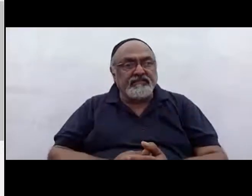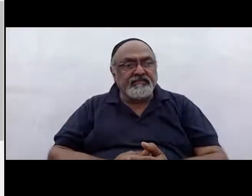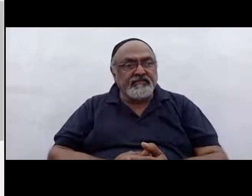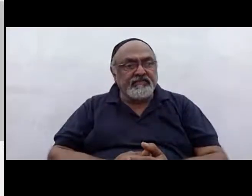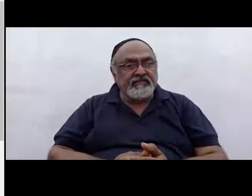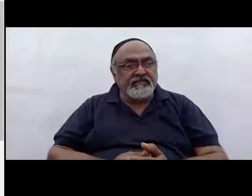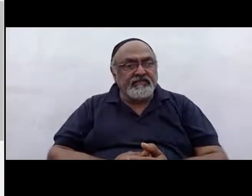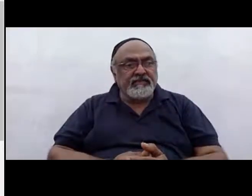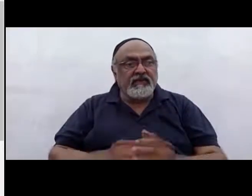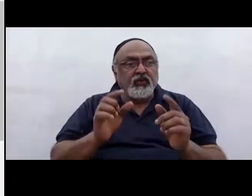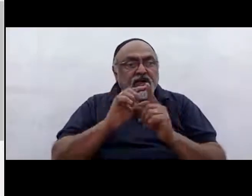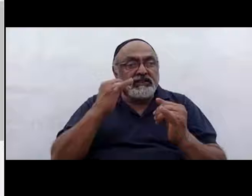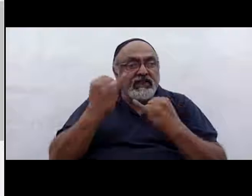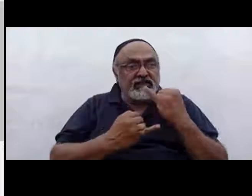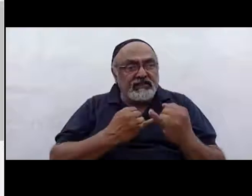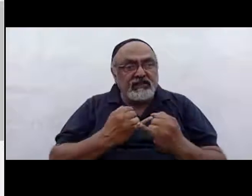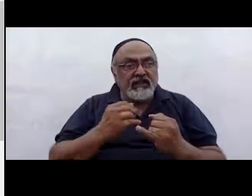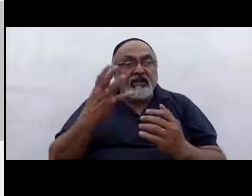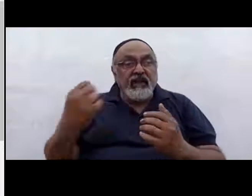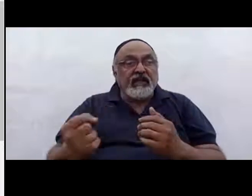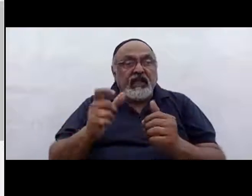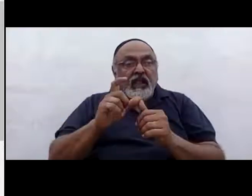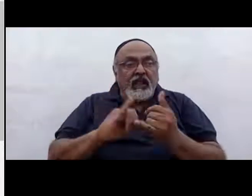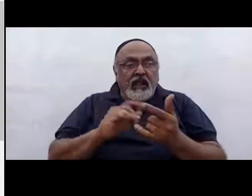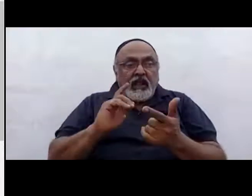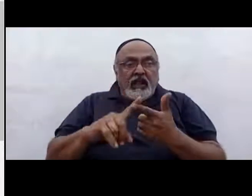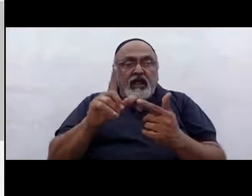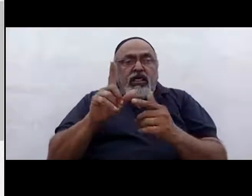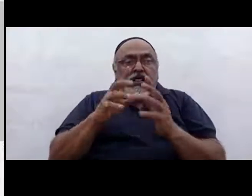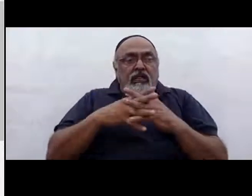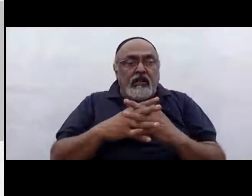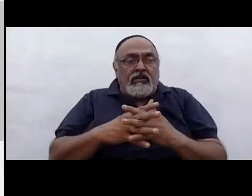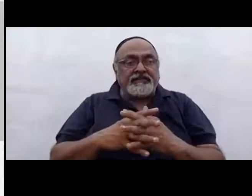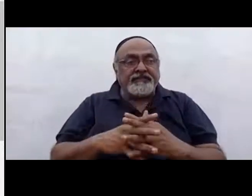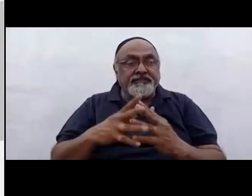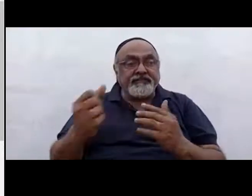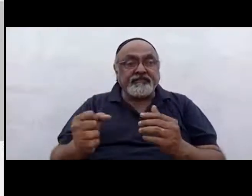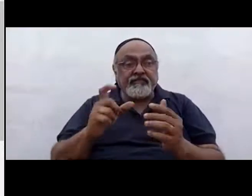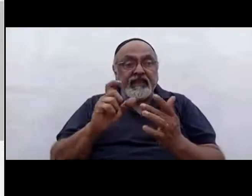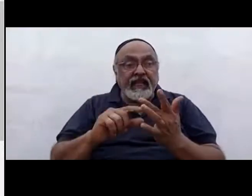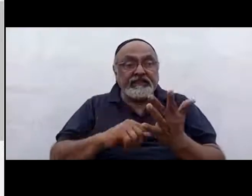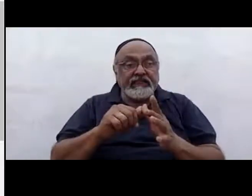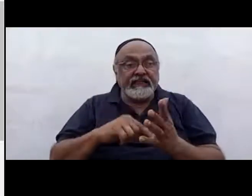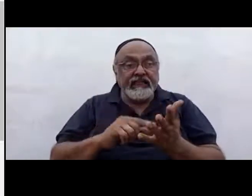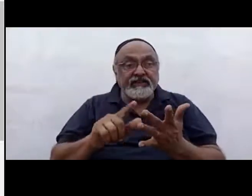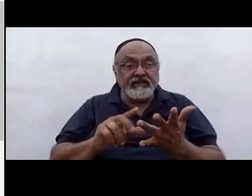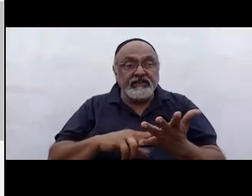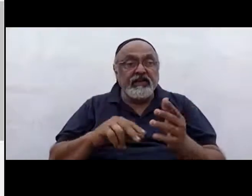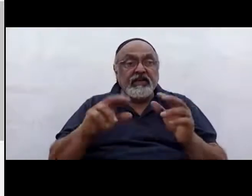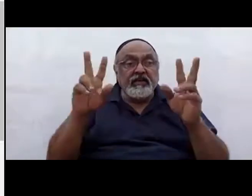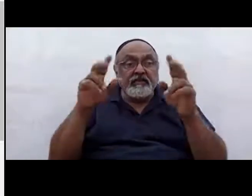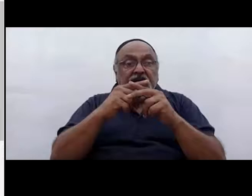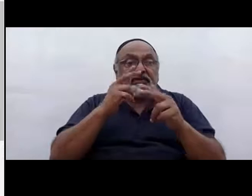there is word search, find case law by section, by citation, by party name, topic, words and